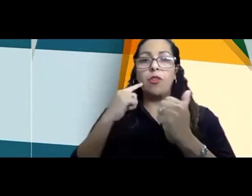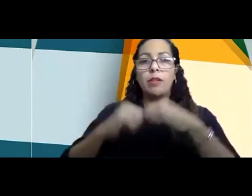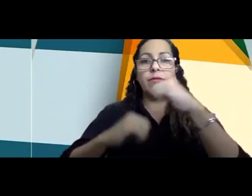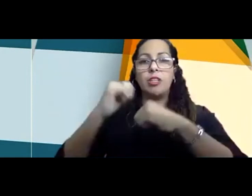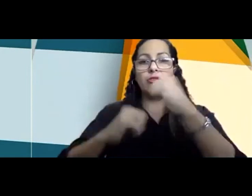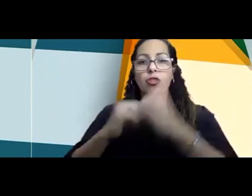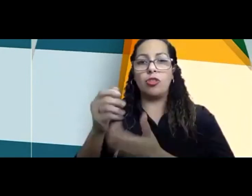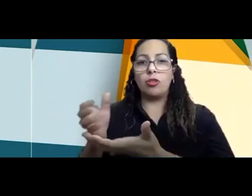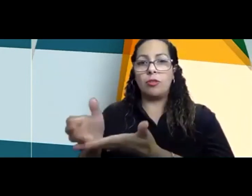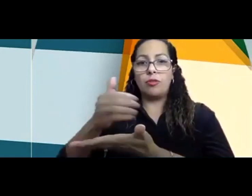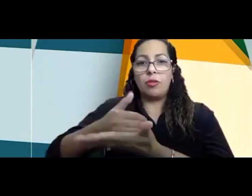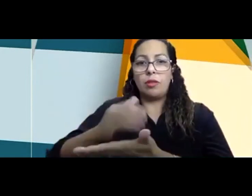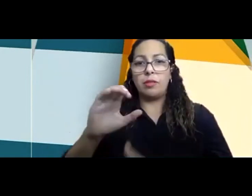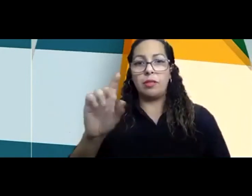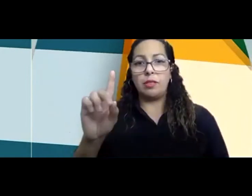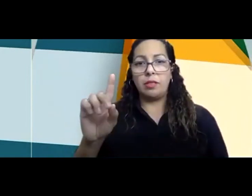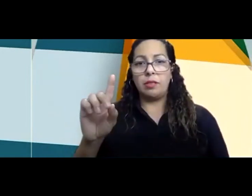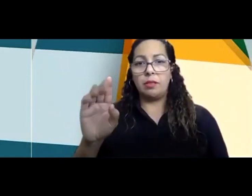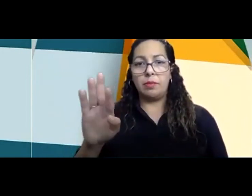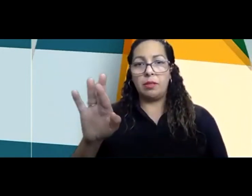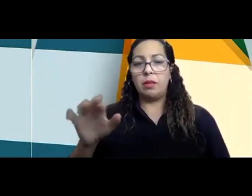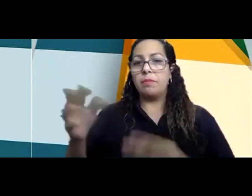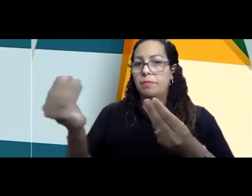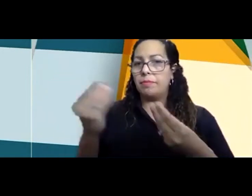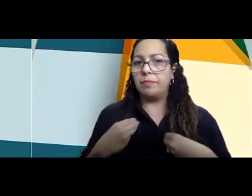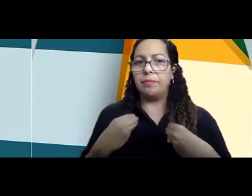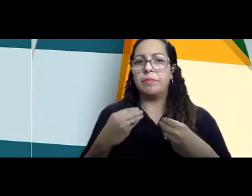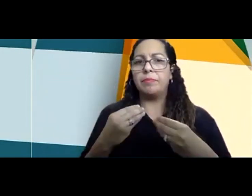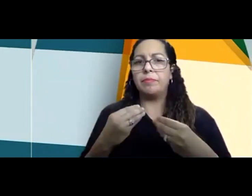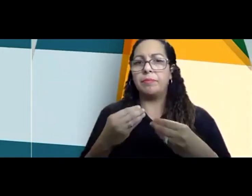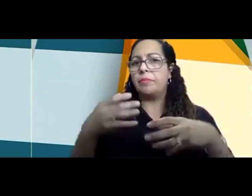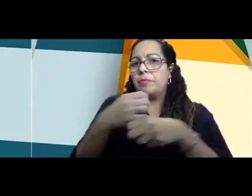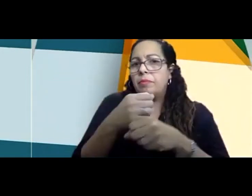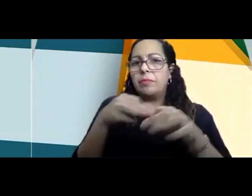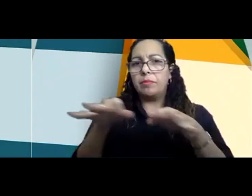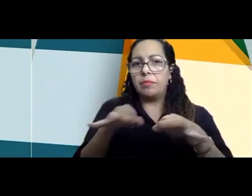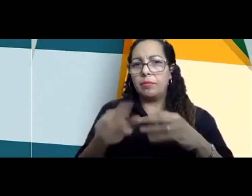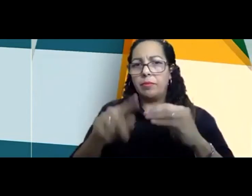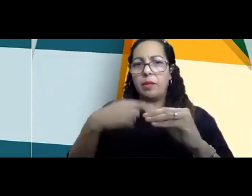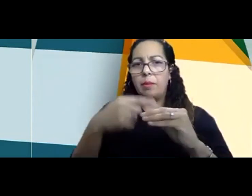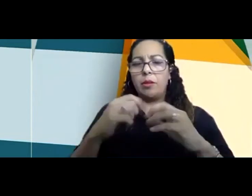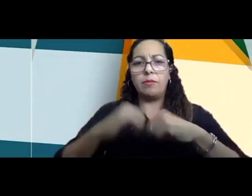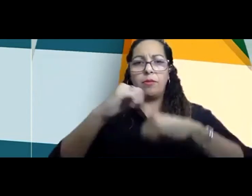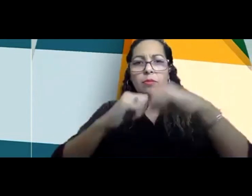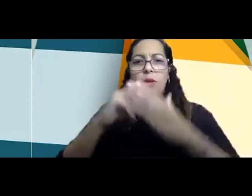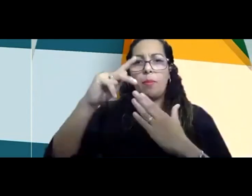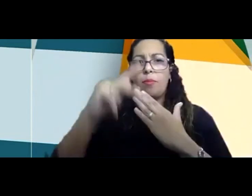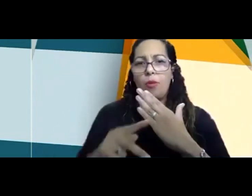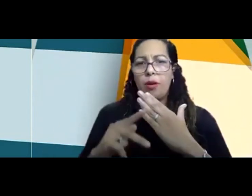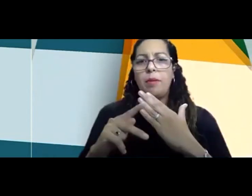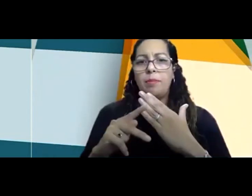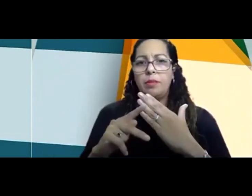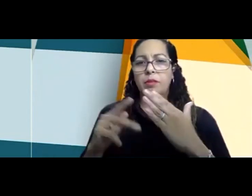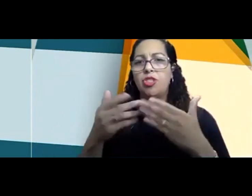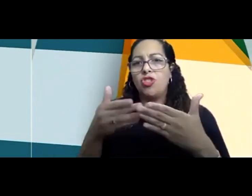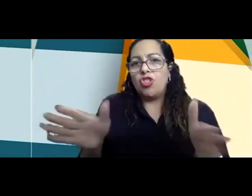Grant Management, to provide us with a briefly explanation of the infrastructure program's general